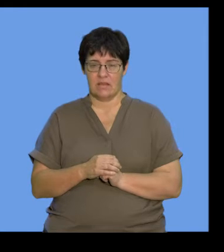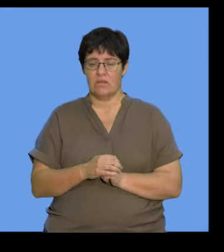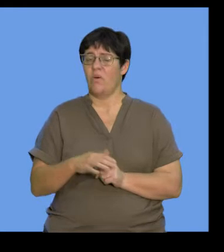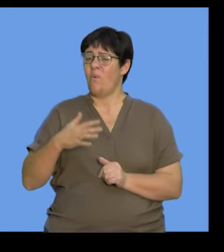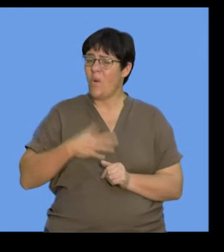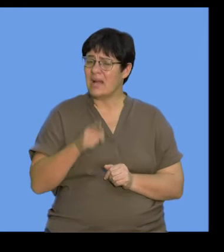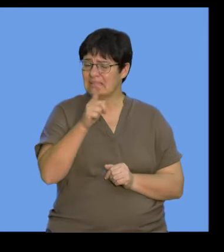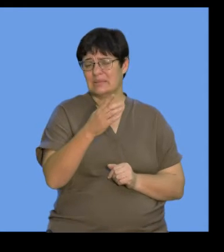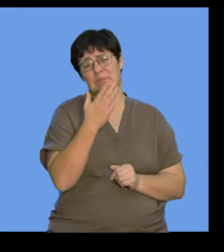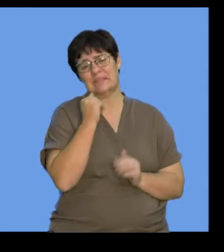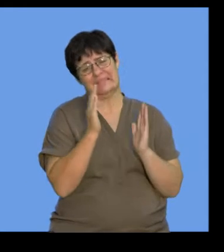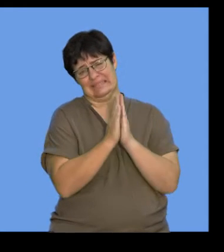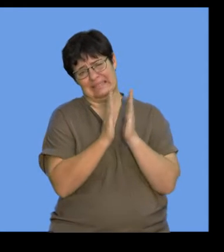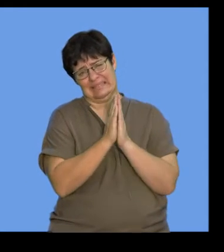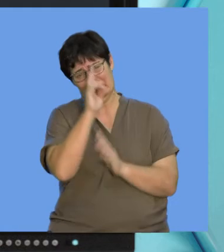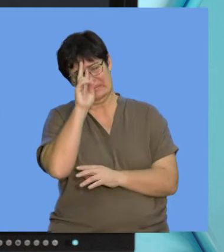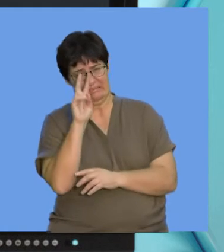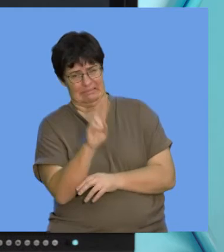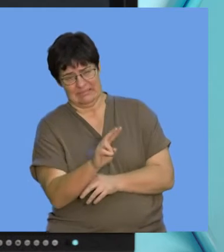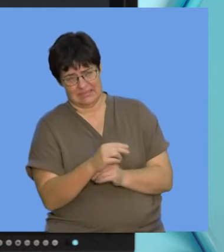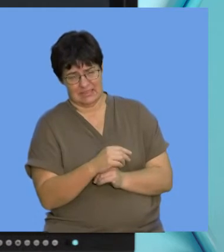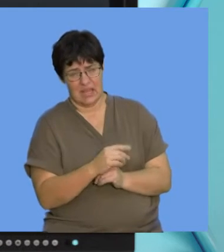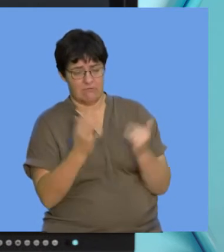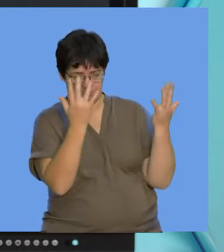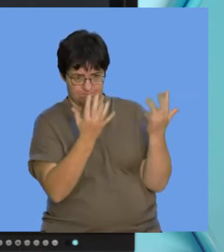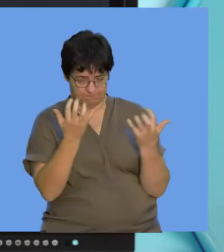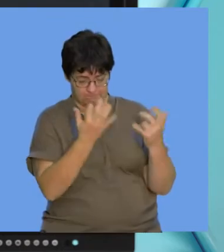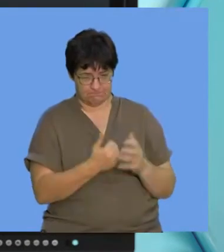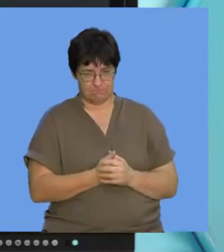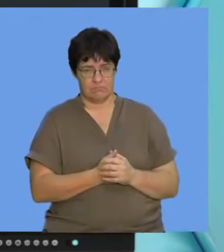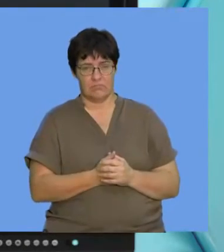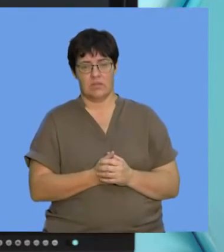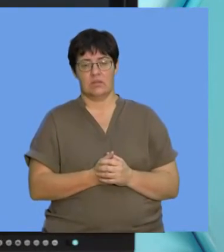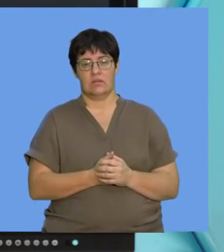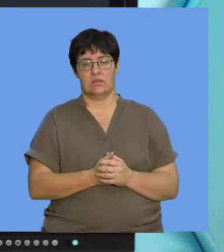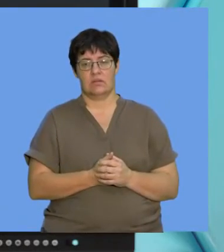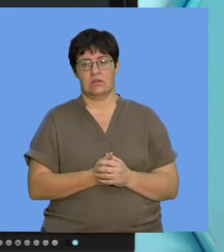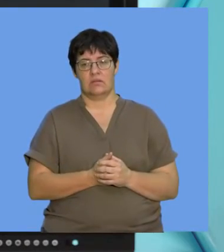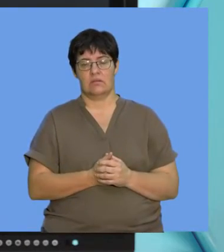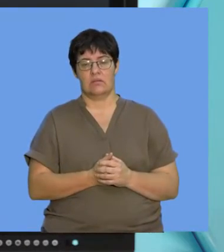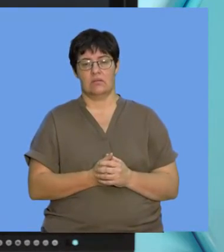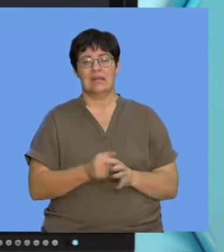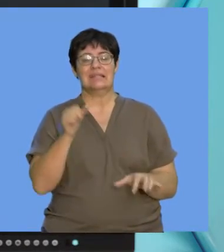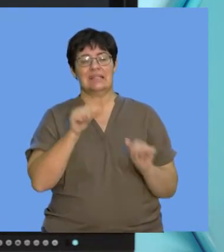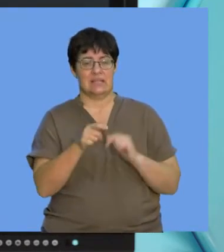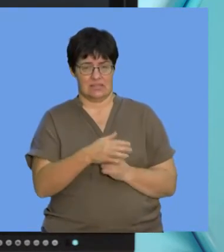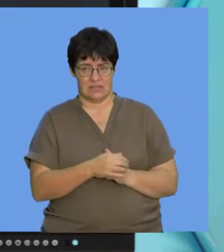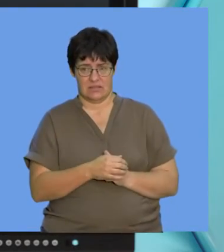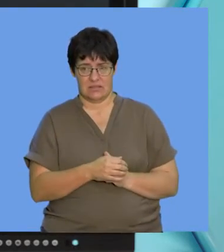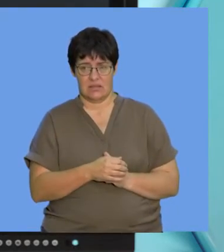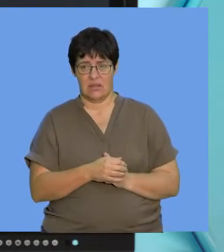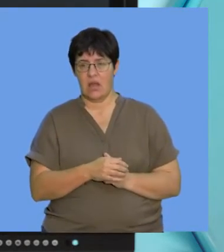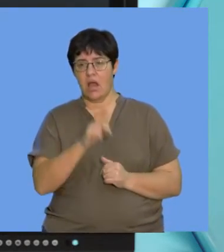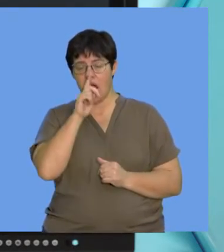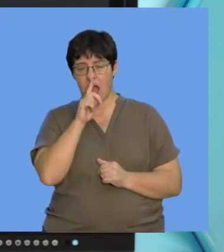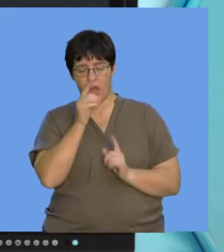Then one of the other things I want you to please pay close attention to when doing your algebra is the issue of